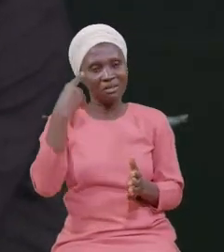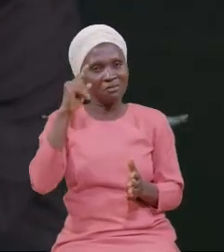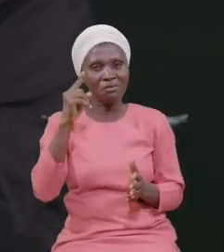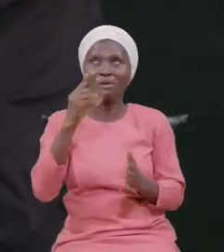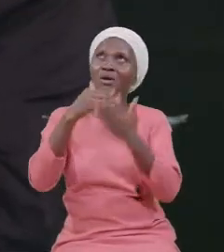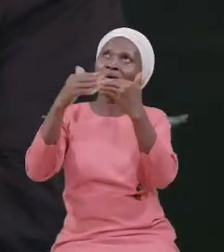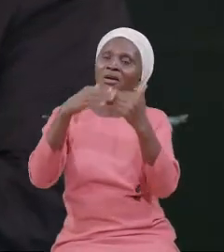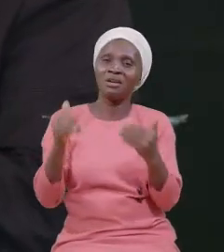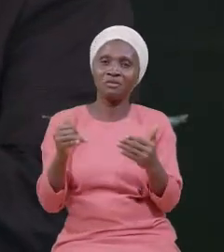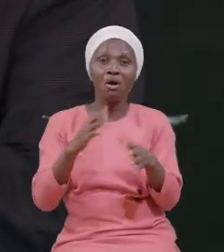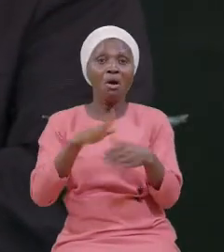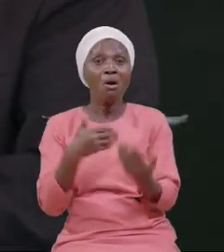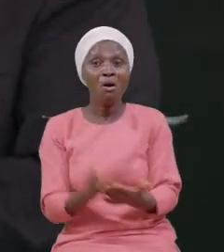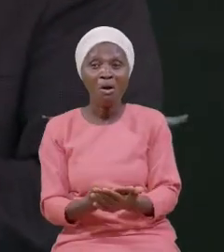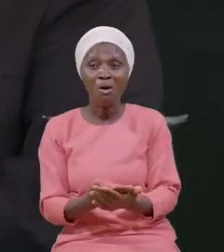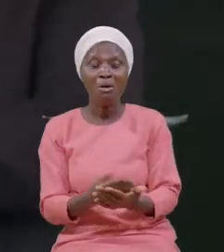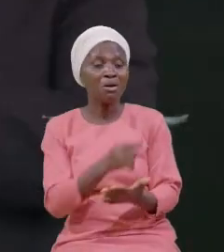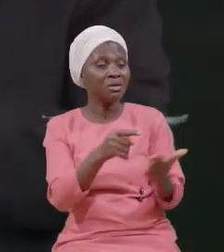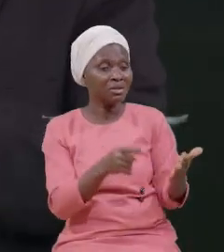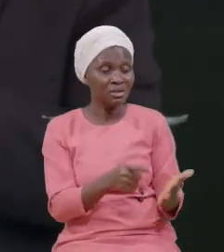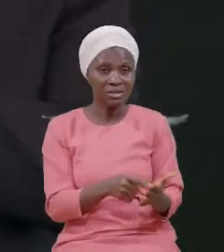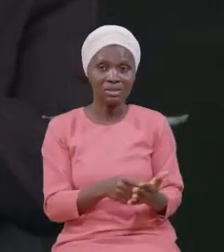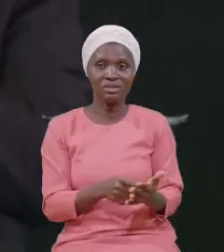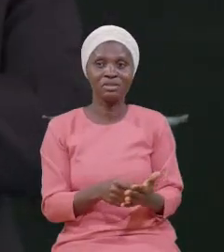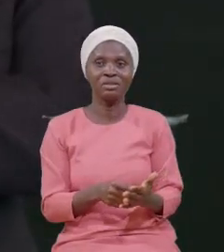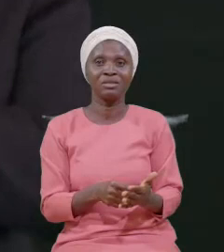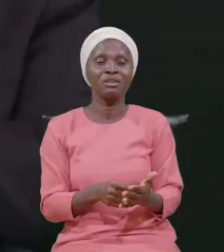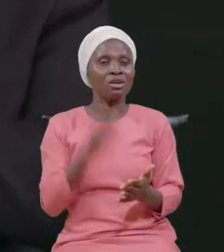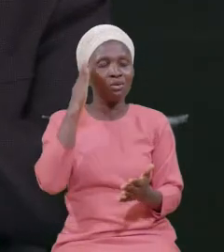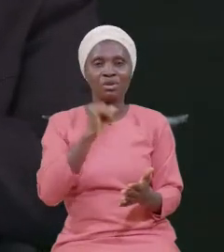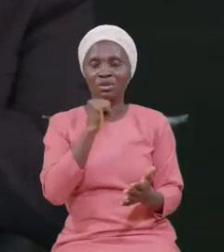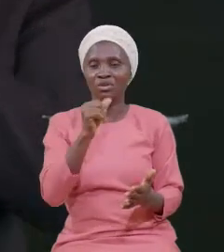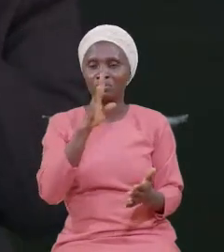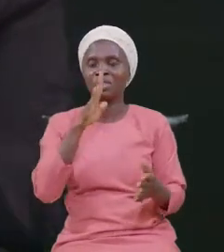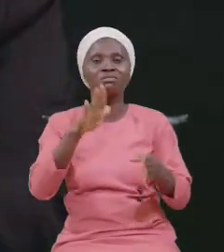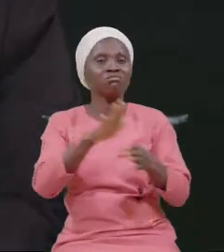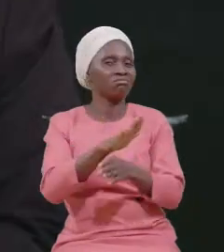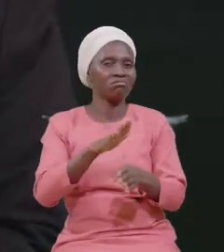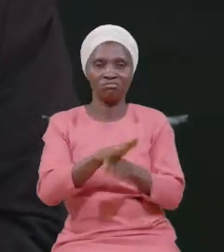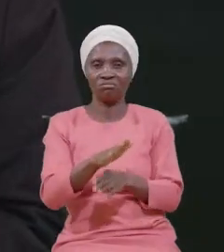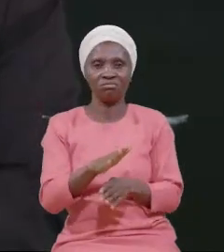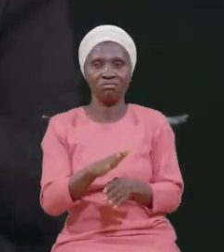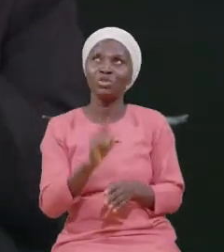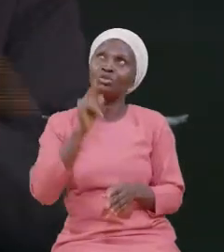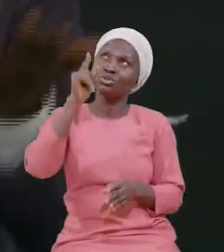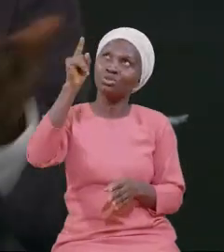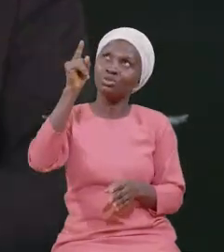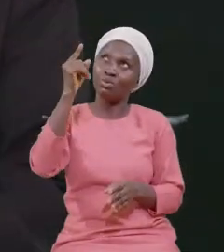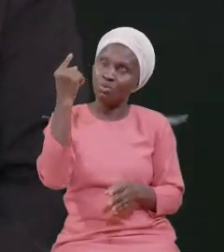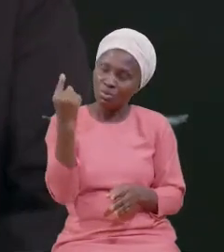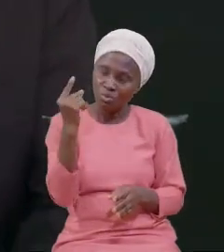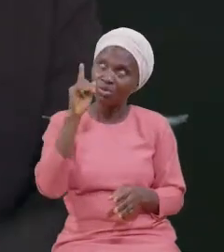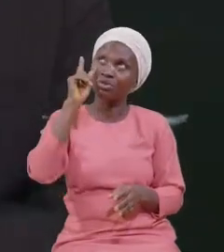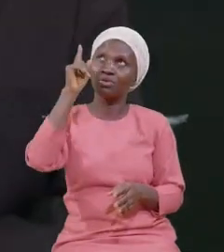All these for sin cannot atone. Thou and thou alone